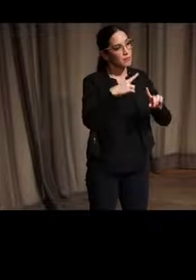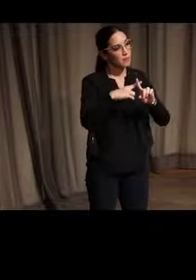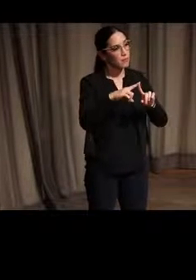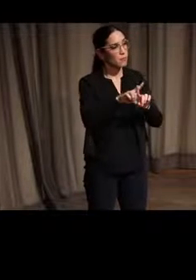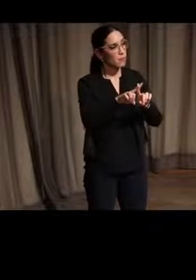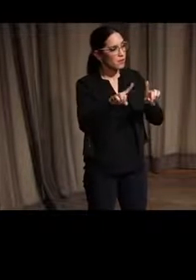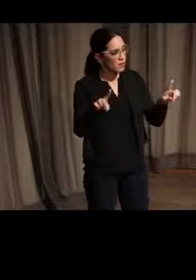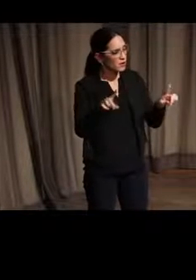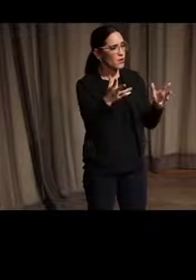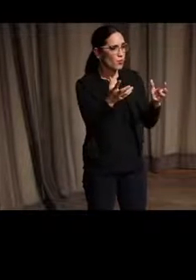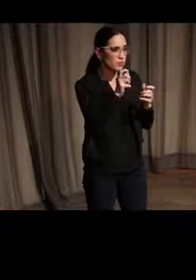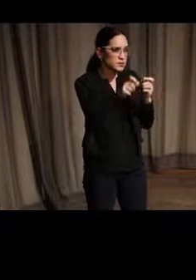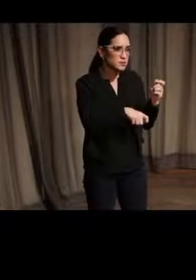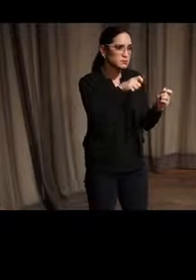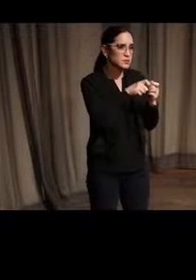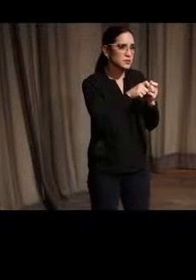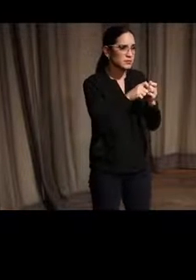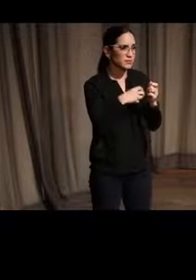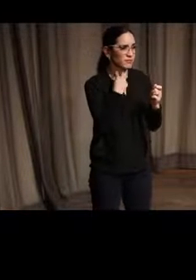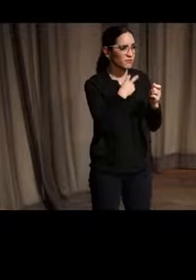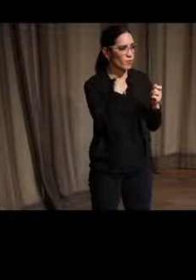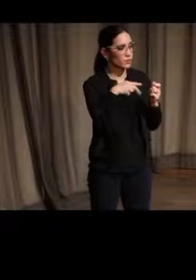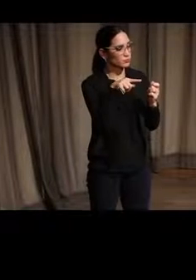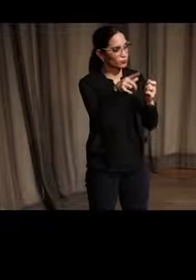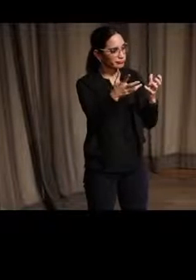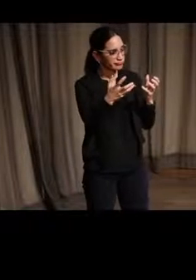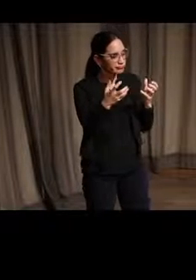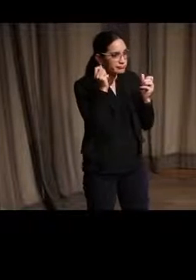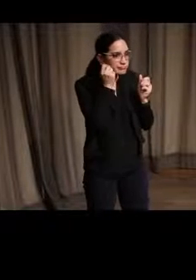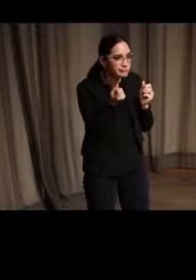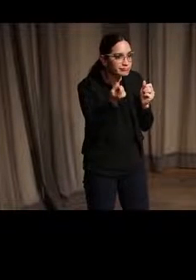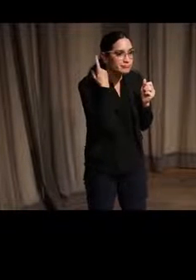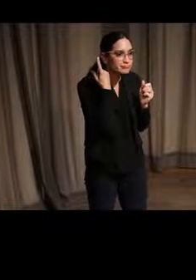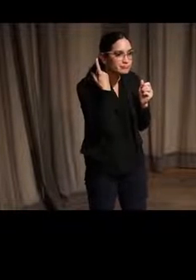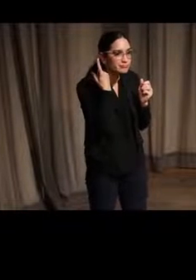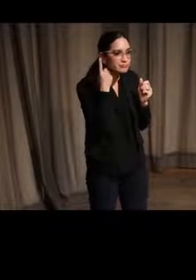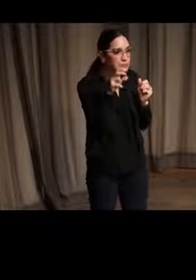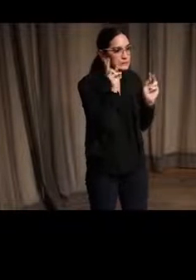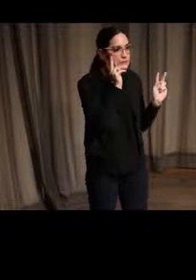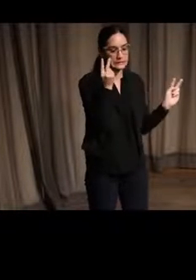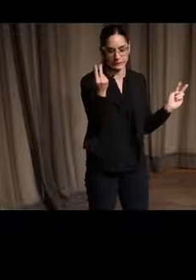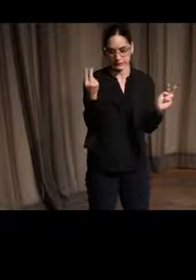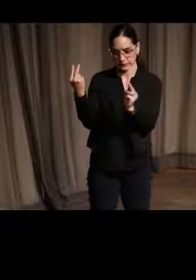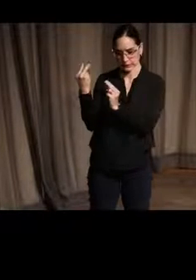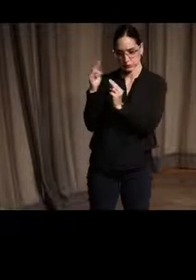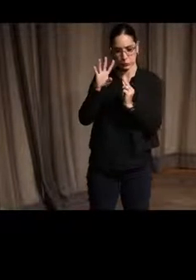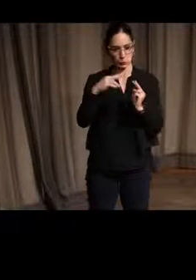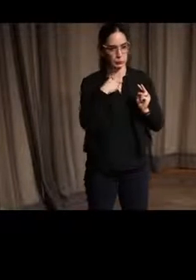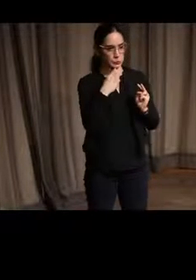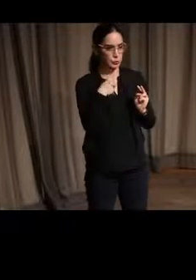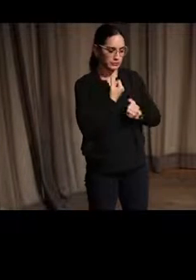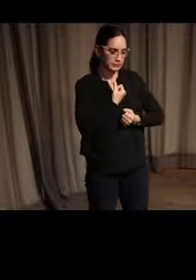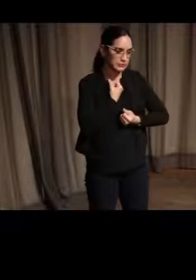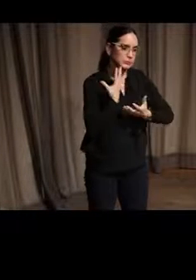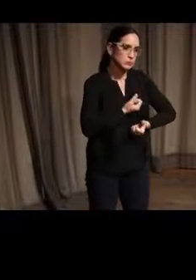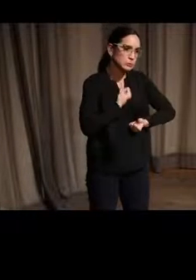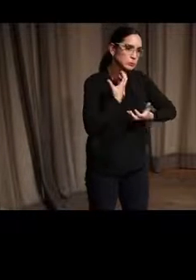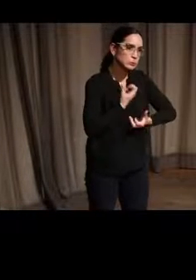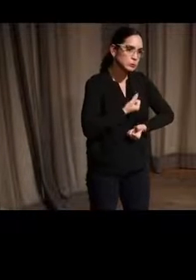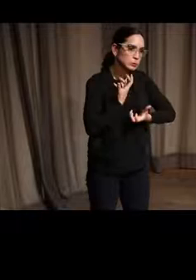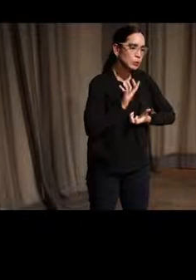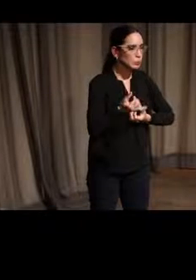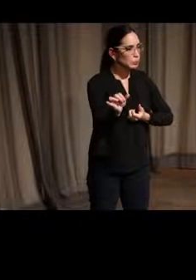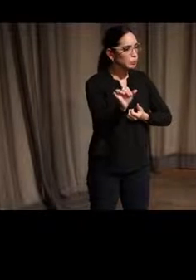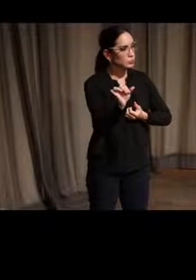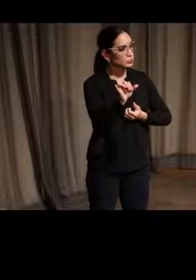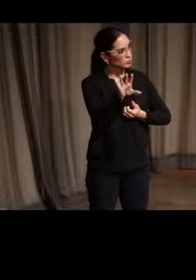voices specifically so that they could be heard, and to also reflect their voices more authentically. Like, the Hollywood ear con of what